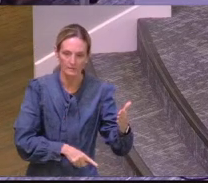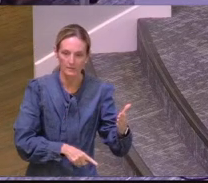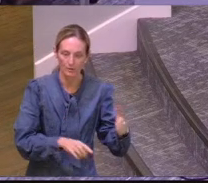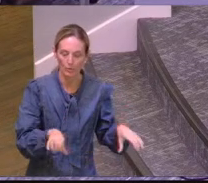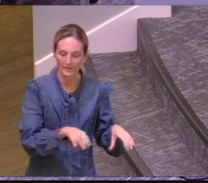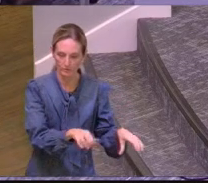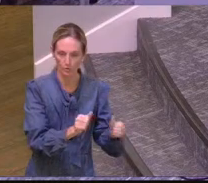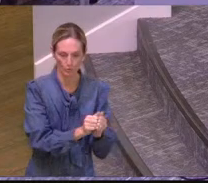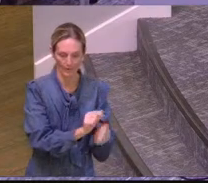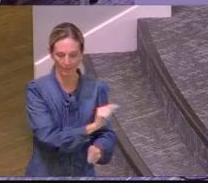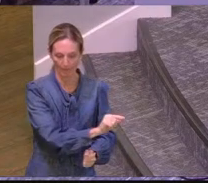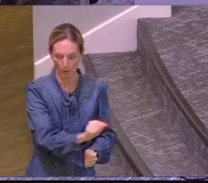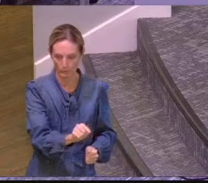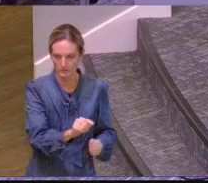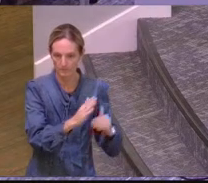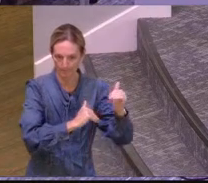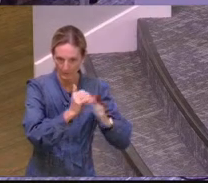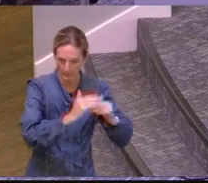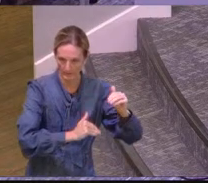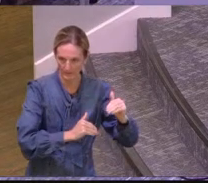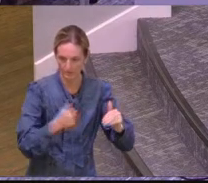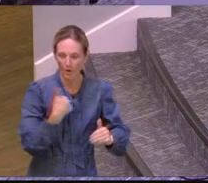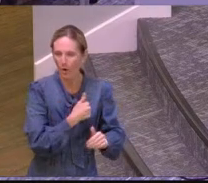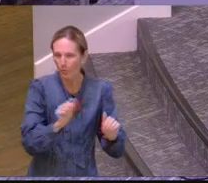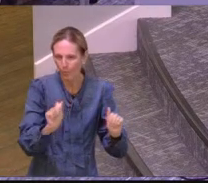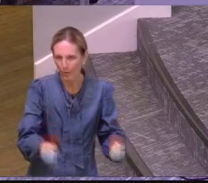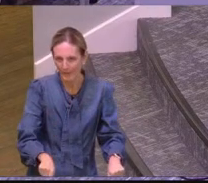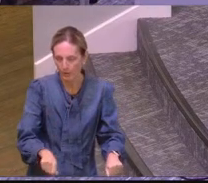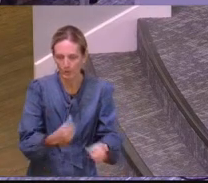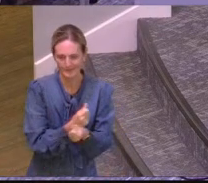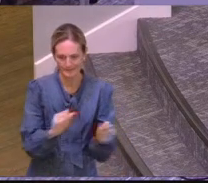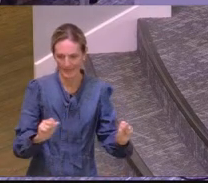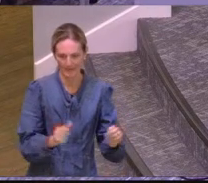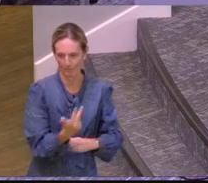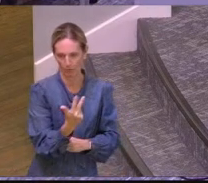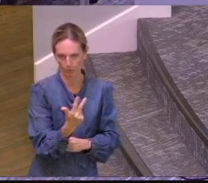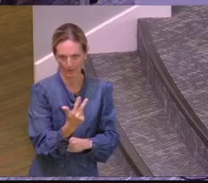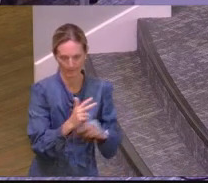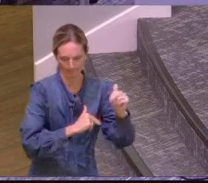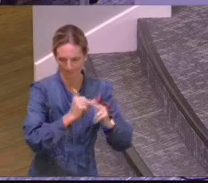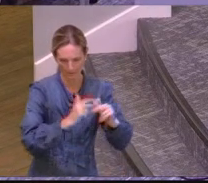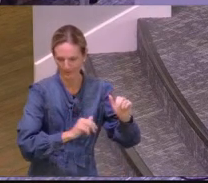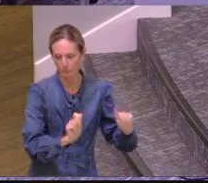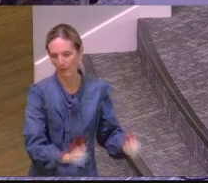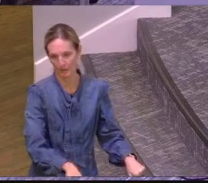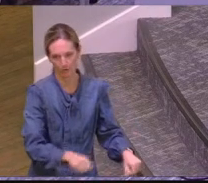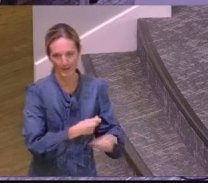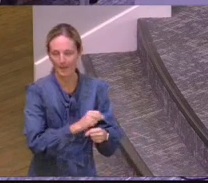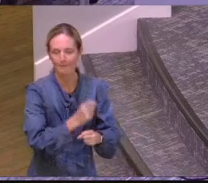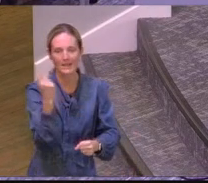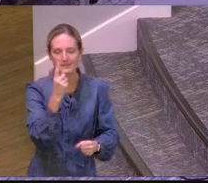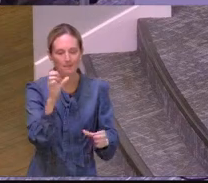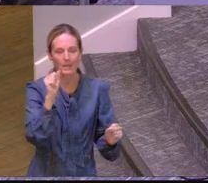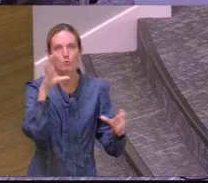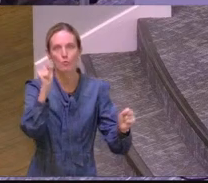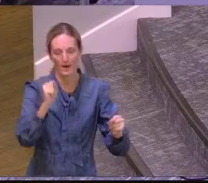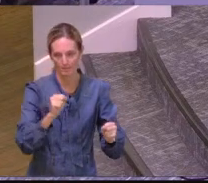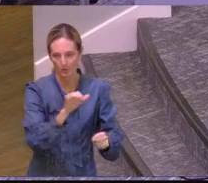these buildings. We could save those three buildings and do something incredible in that space, and that's how we need to be